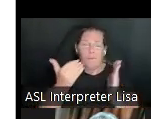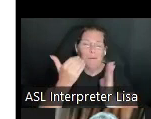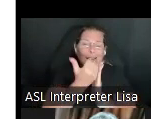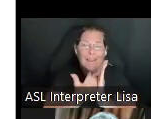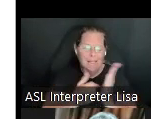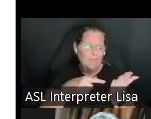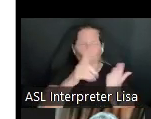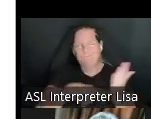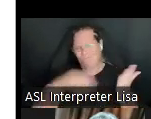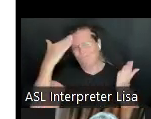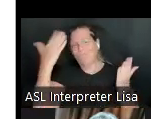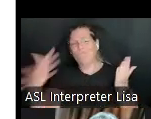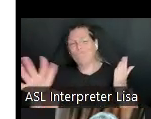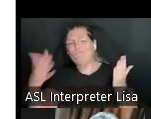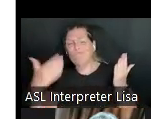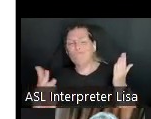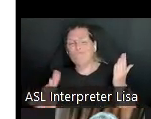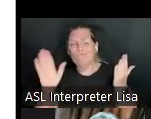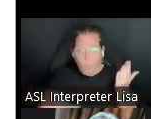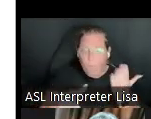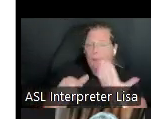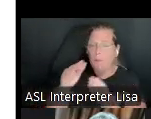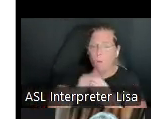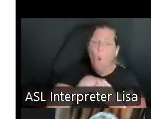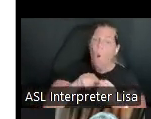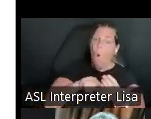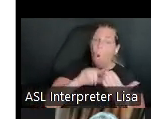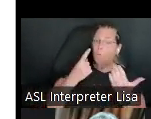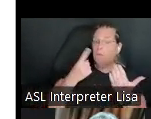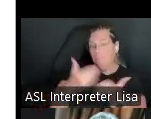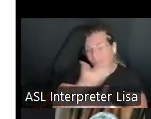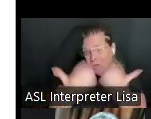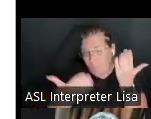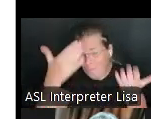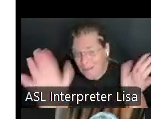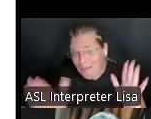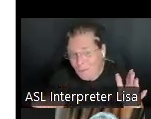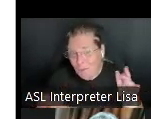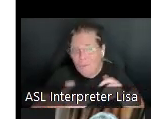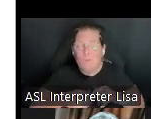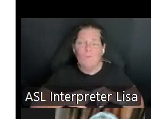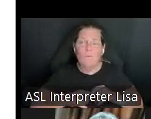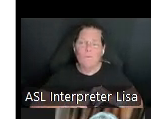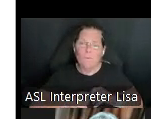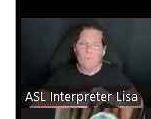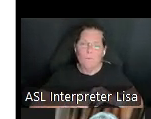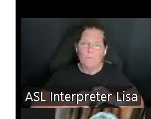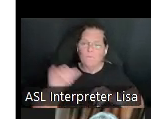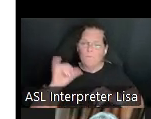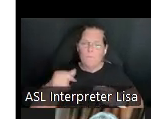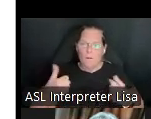that but it might be helpful to find places. And also we